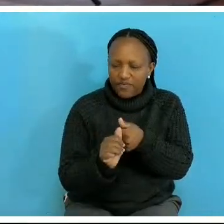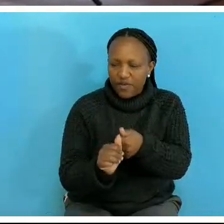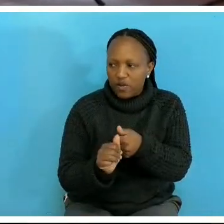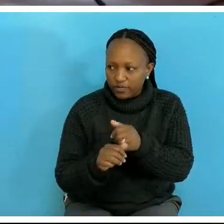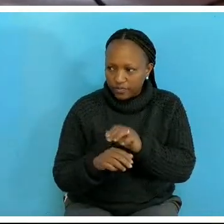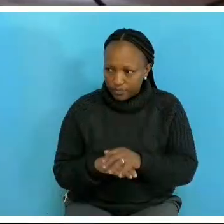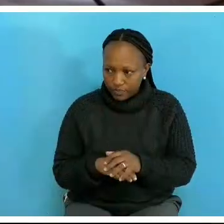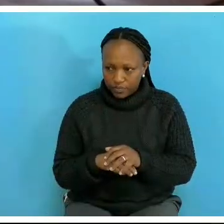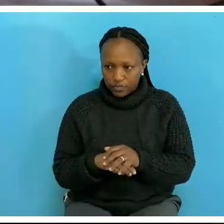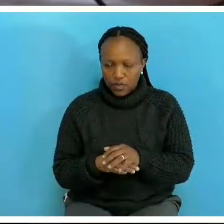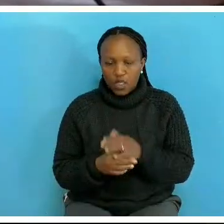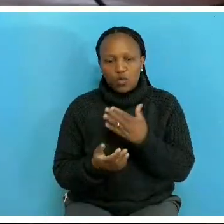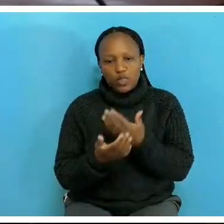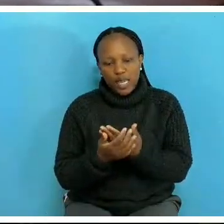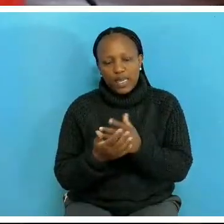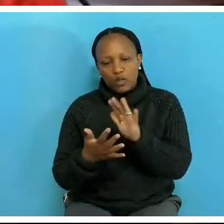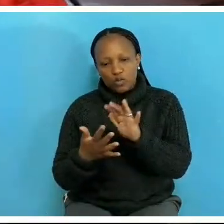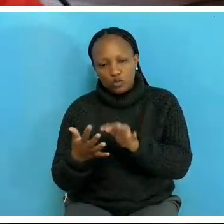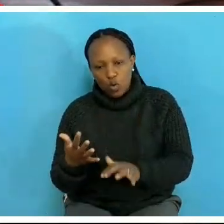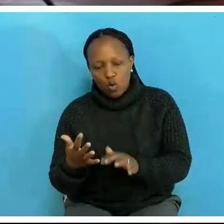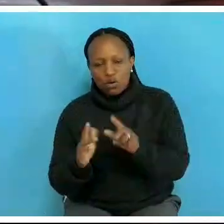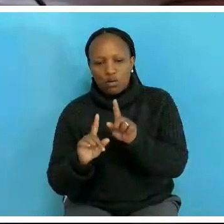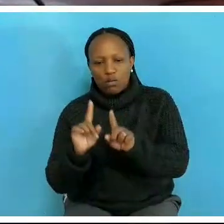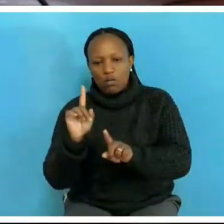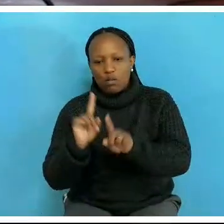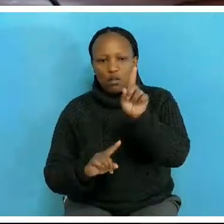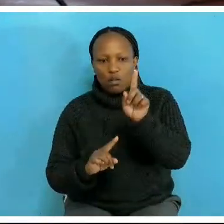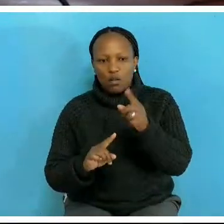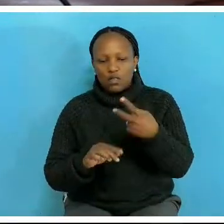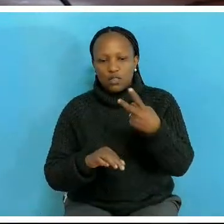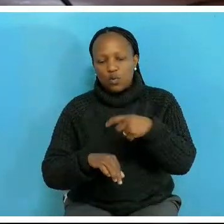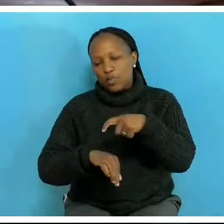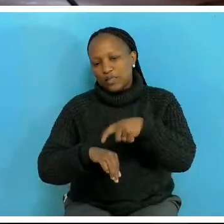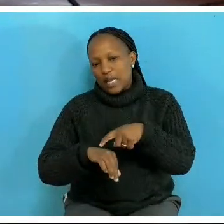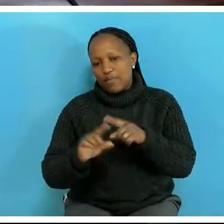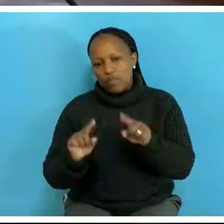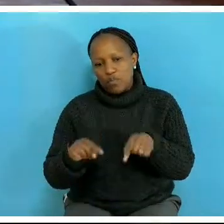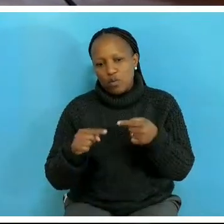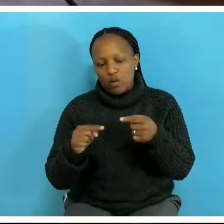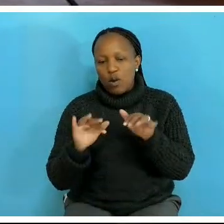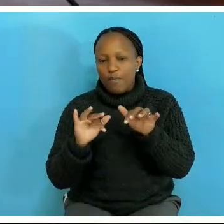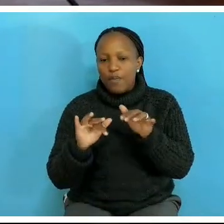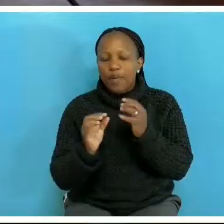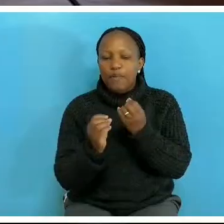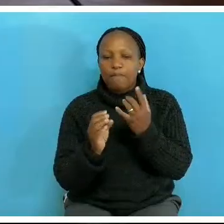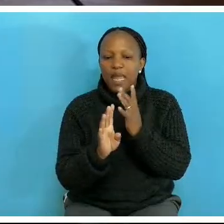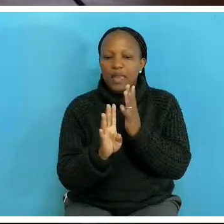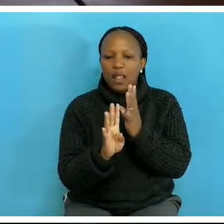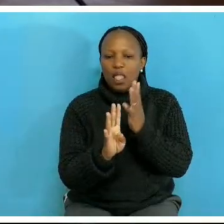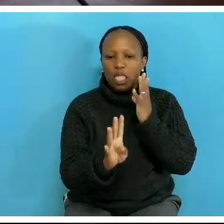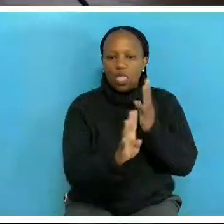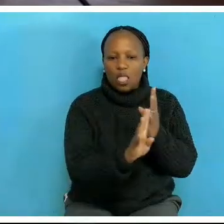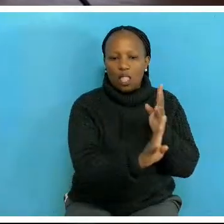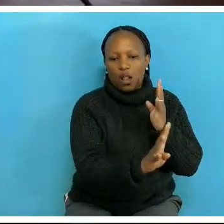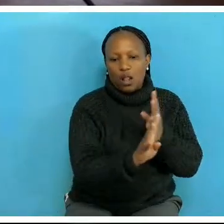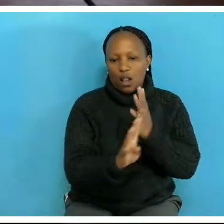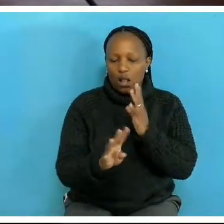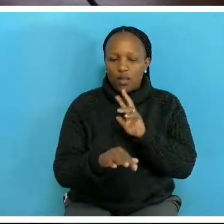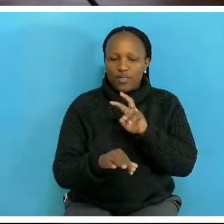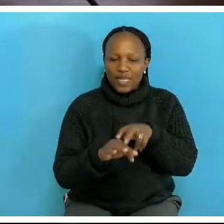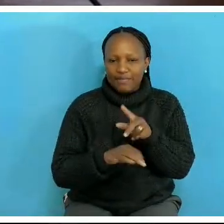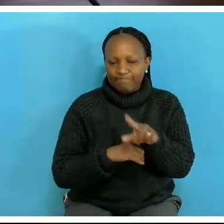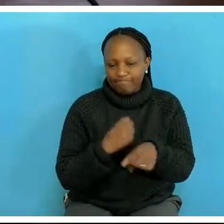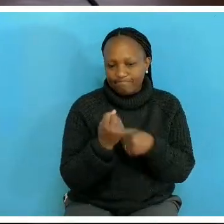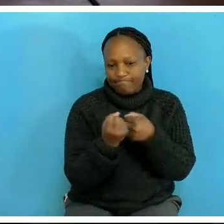stories. Yes, they cannot assist us for the second time because there are thousands of us into their queue, and that needs support, and that needs